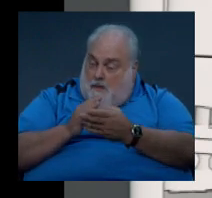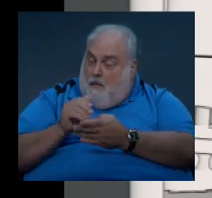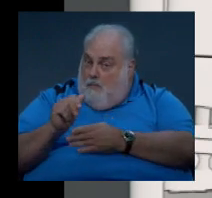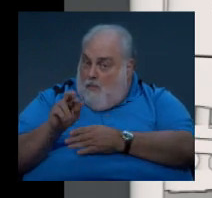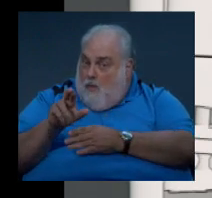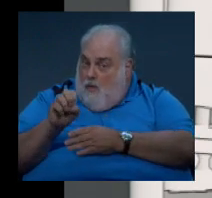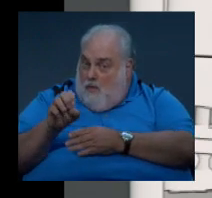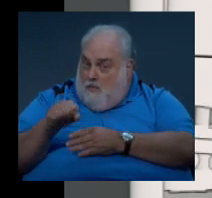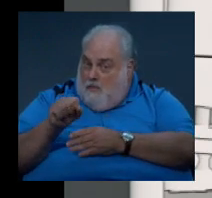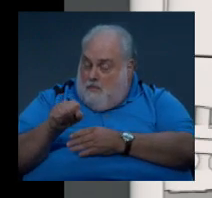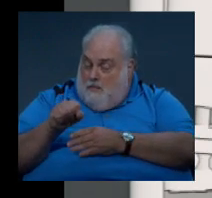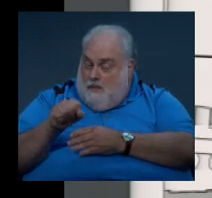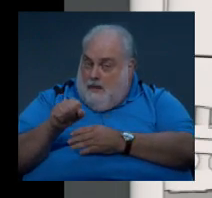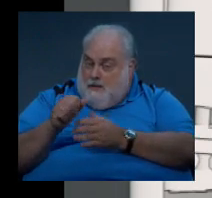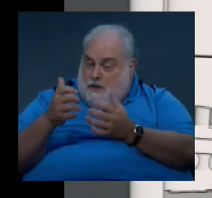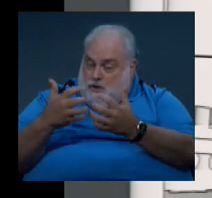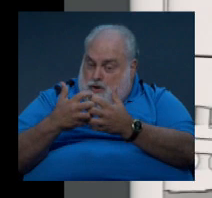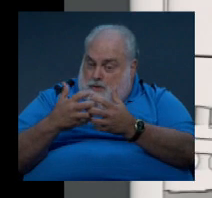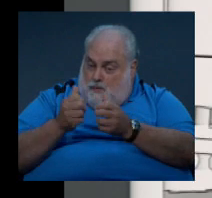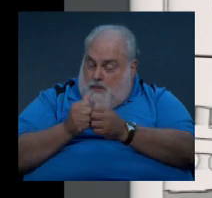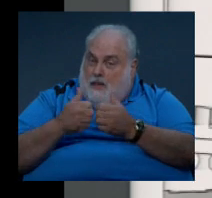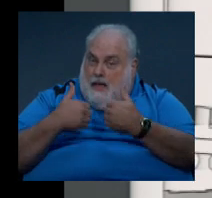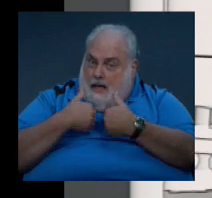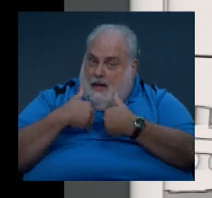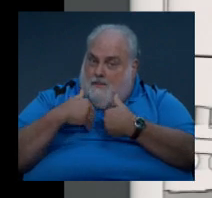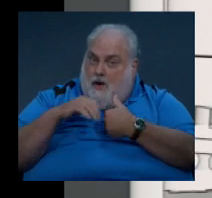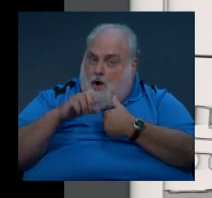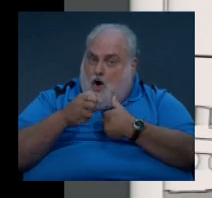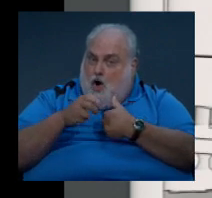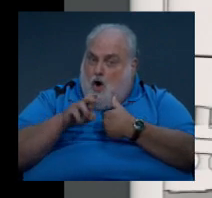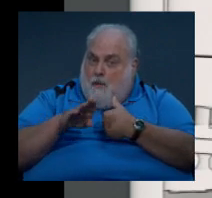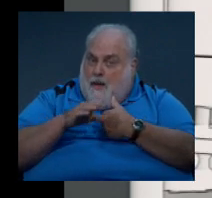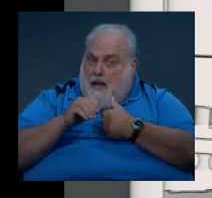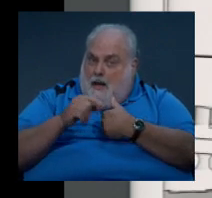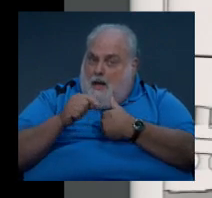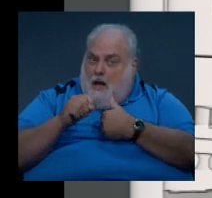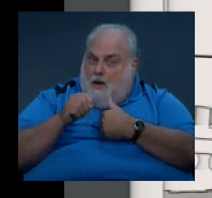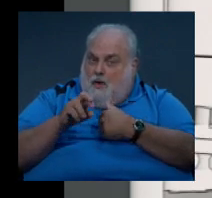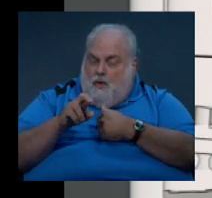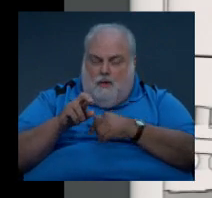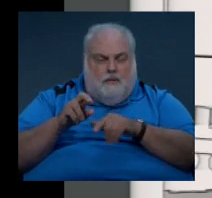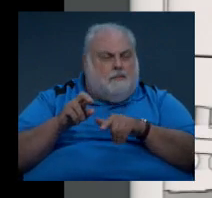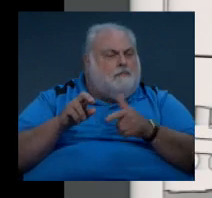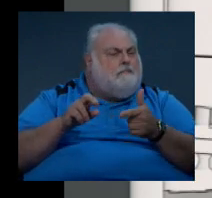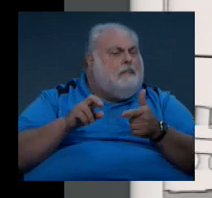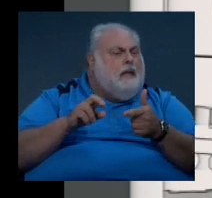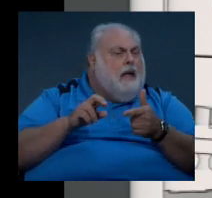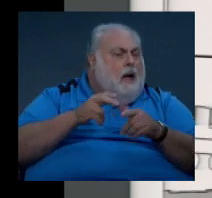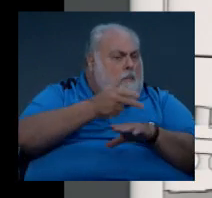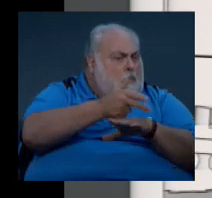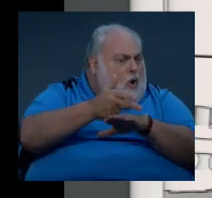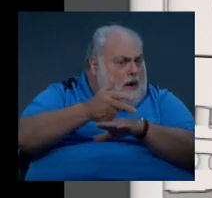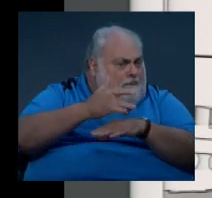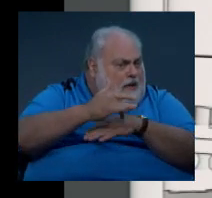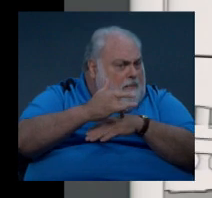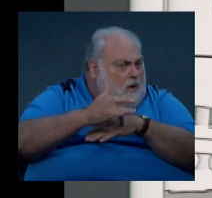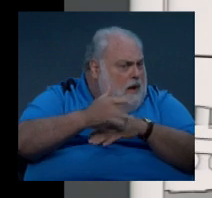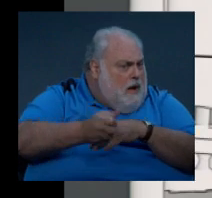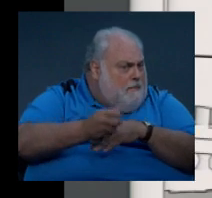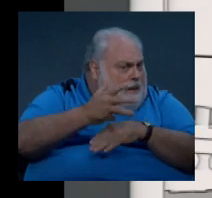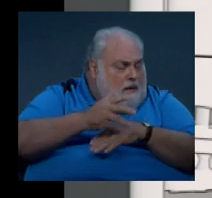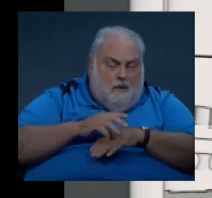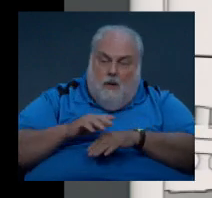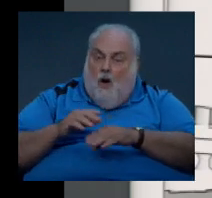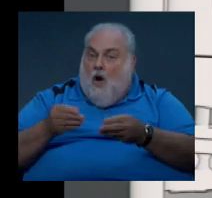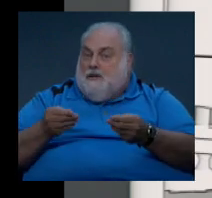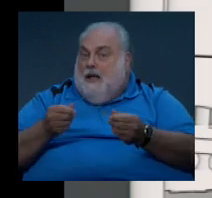are, that's adjacent to it that does have curb and gutter. Is there any parking, and how many parking places does this have? Currently on